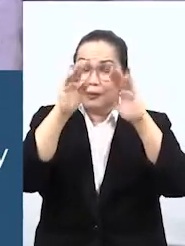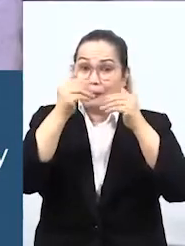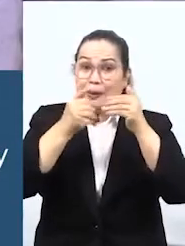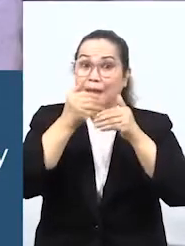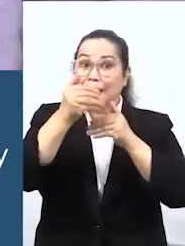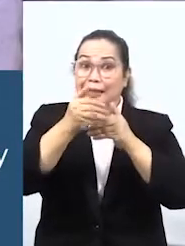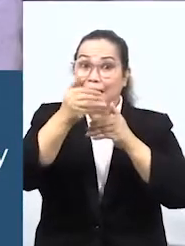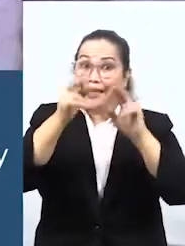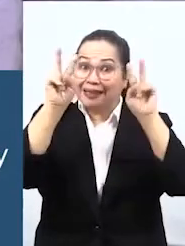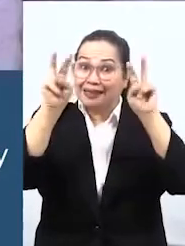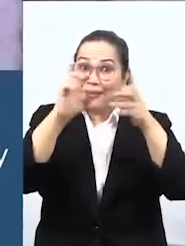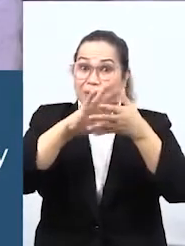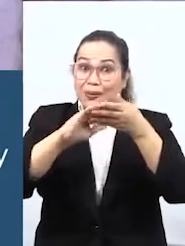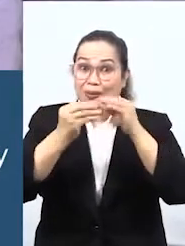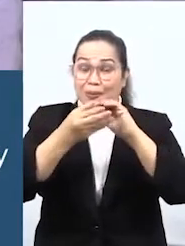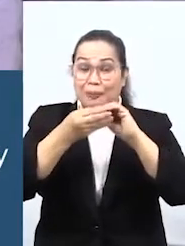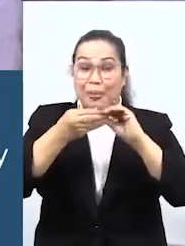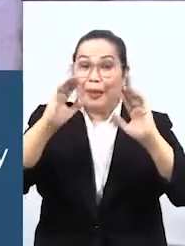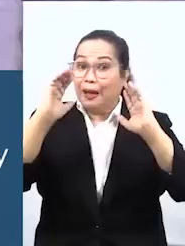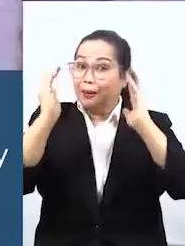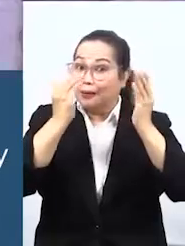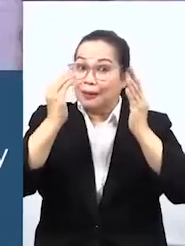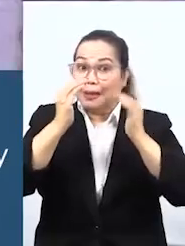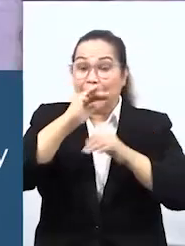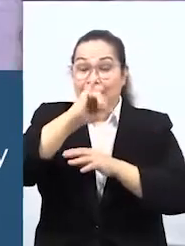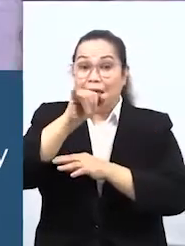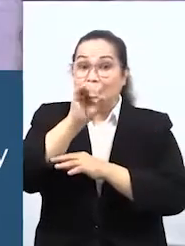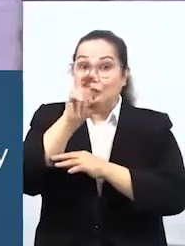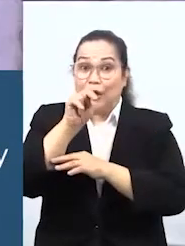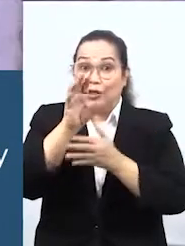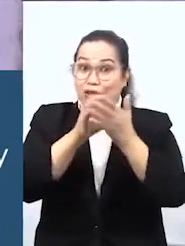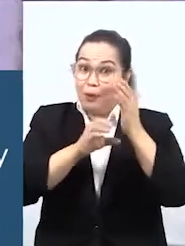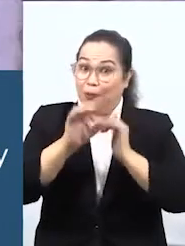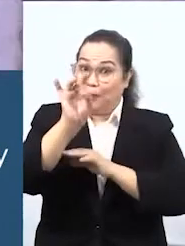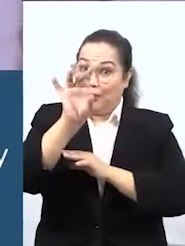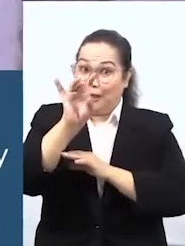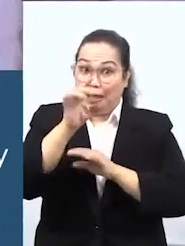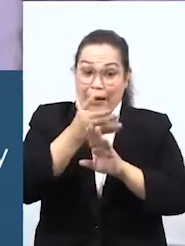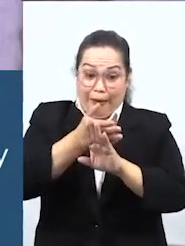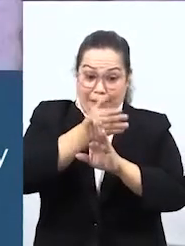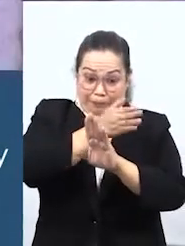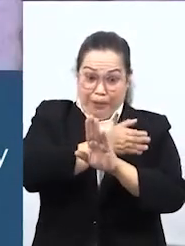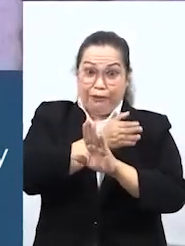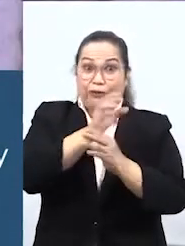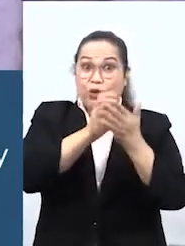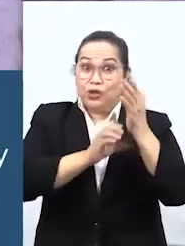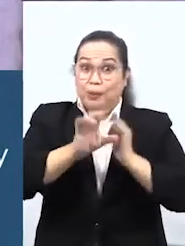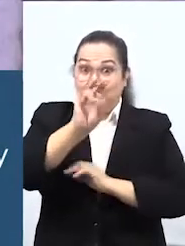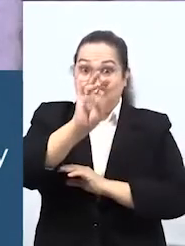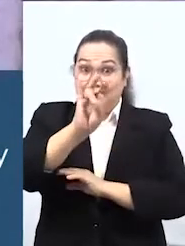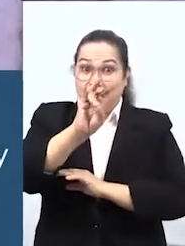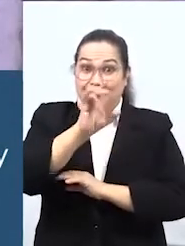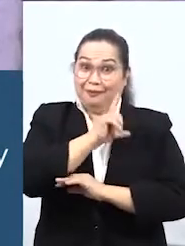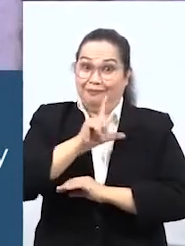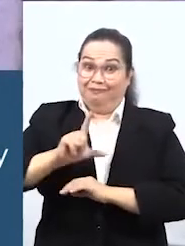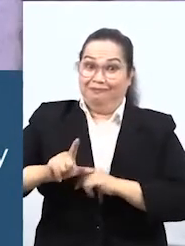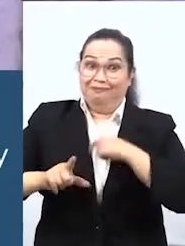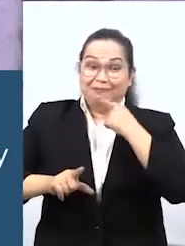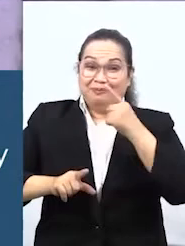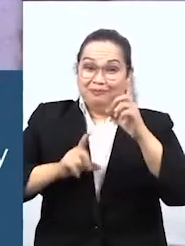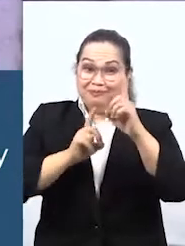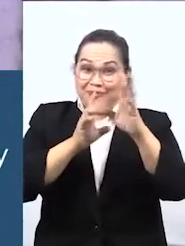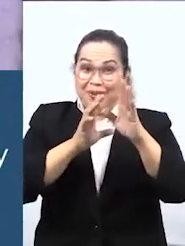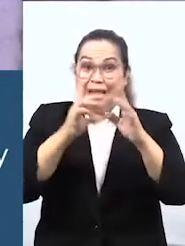context The Parable is John chapter 18 but in John chapter 17 the Lord told his Disciples that the